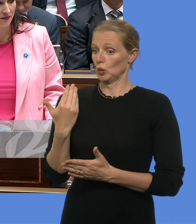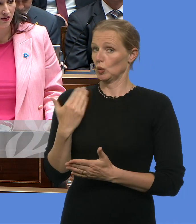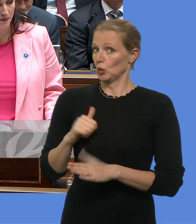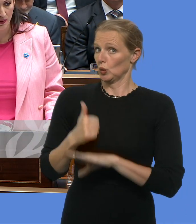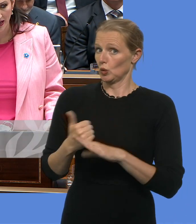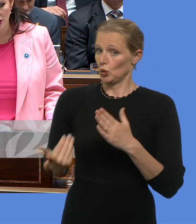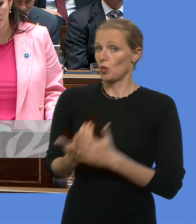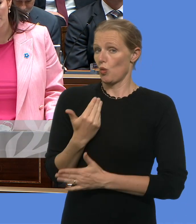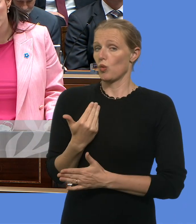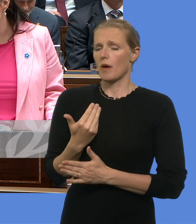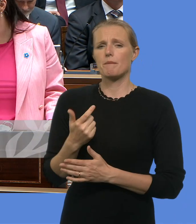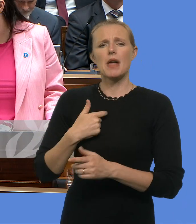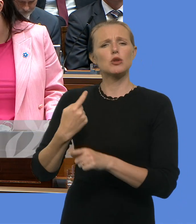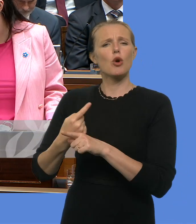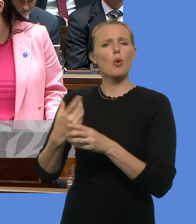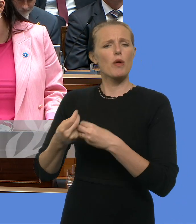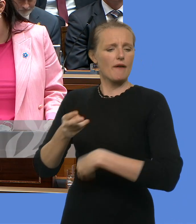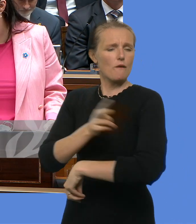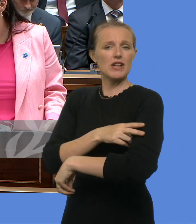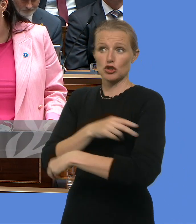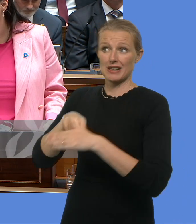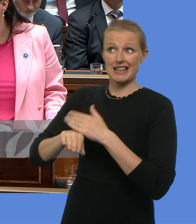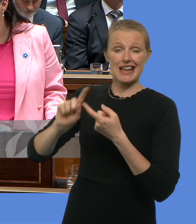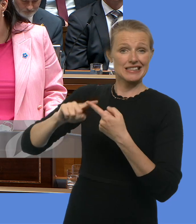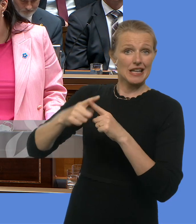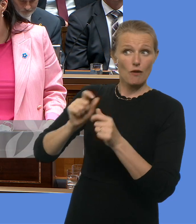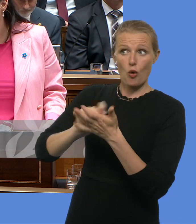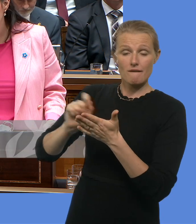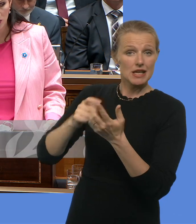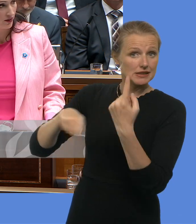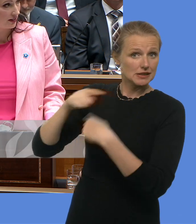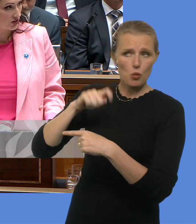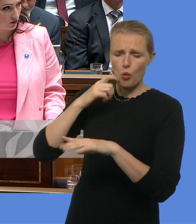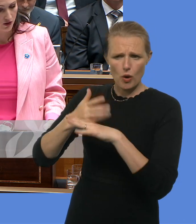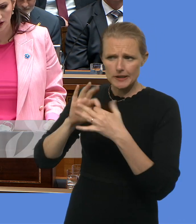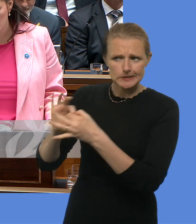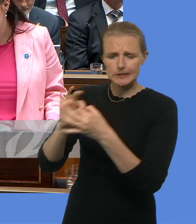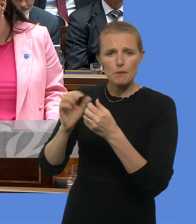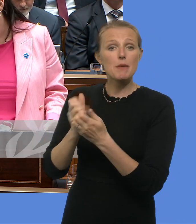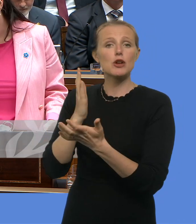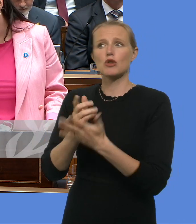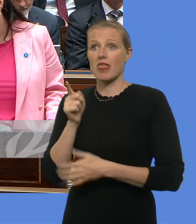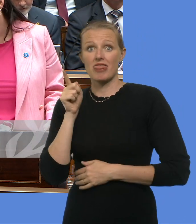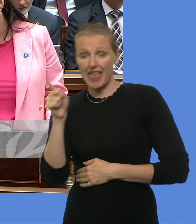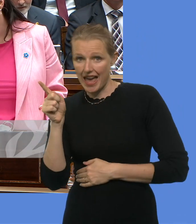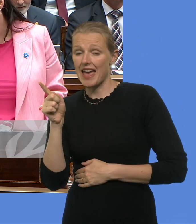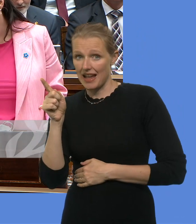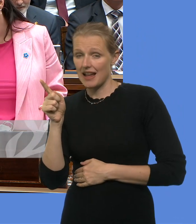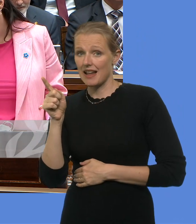have been speaking to the officials within the Executive Office who will work to have that coordination role to ensure that